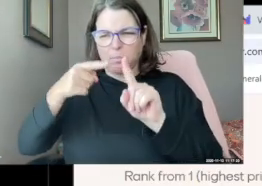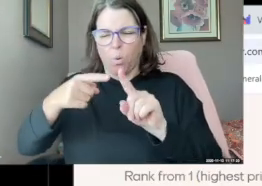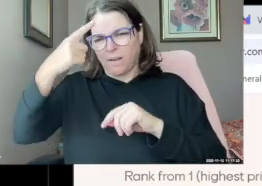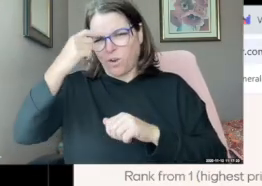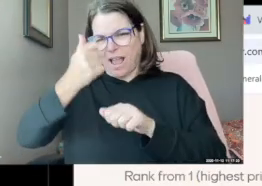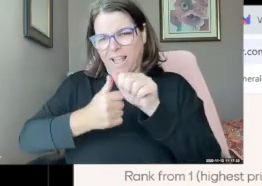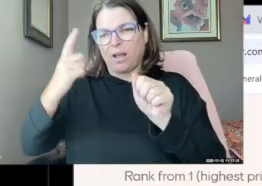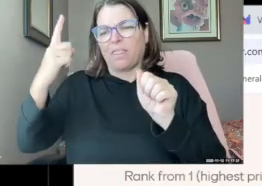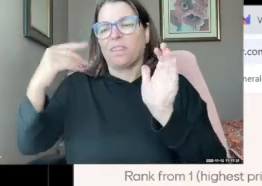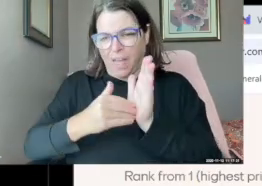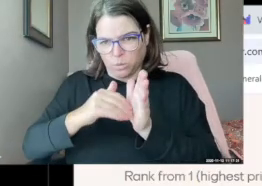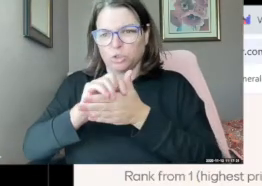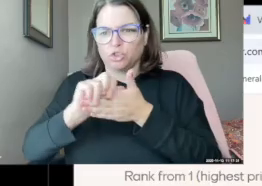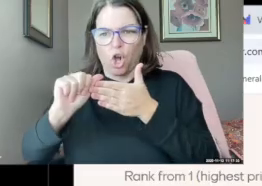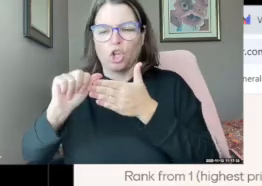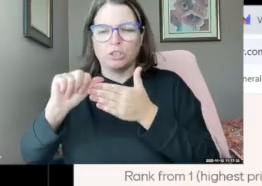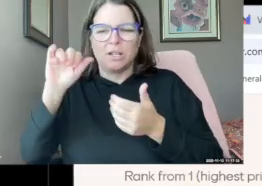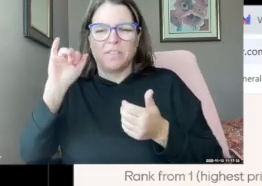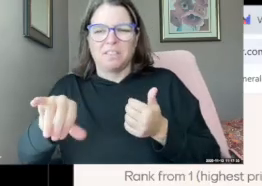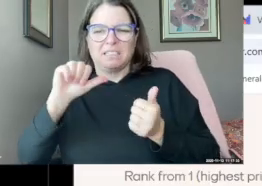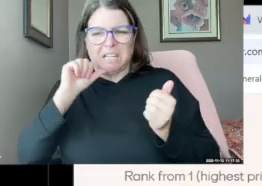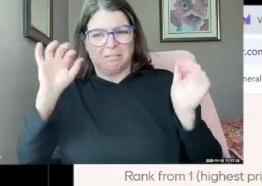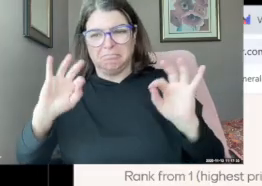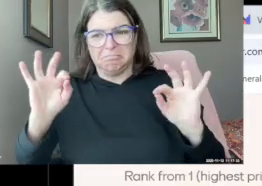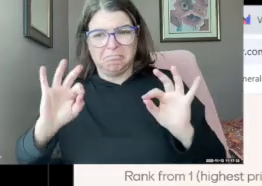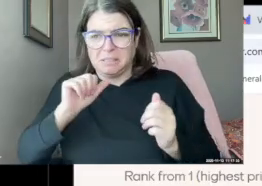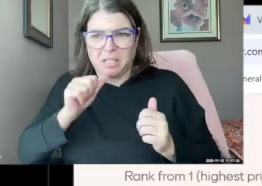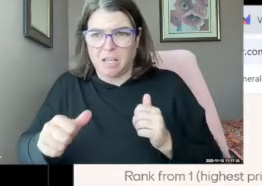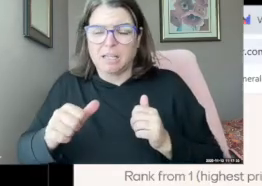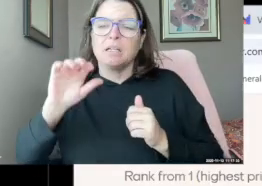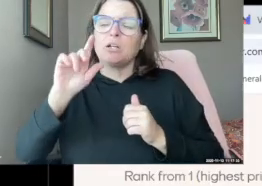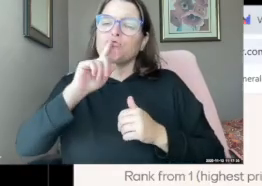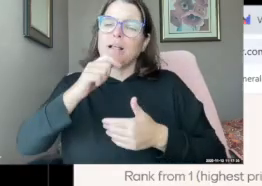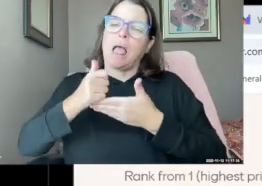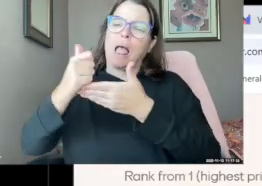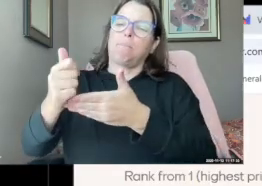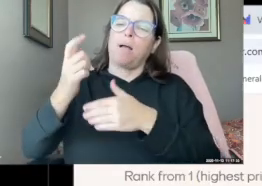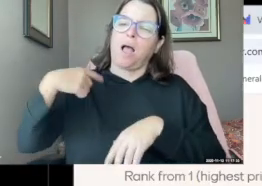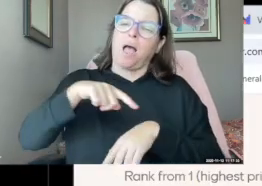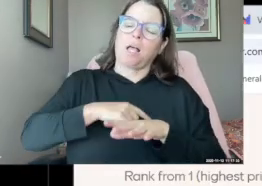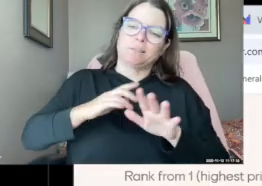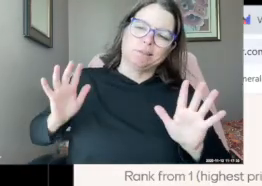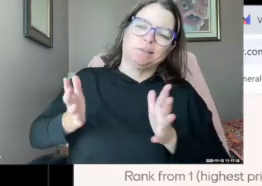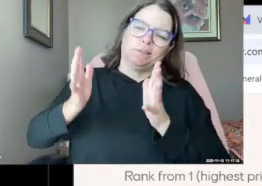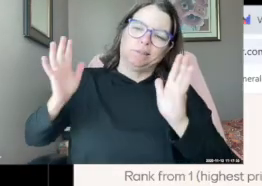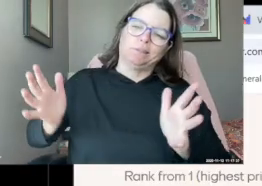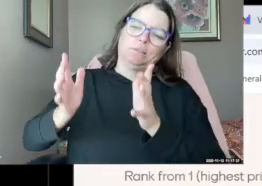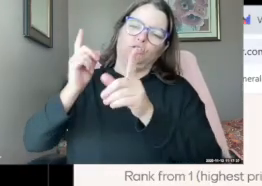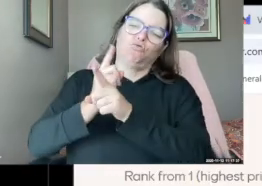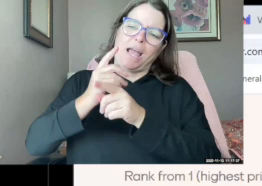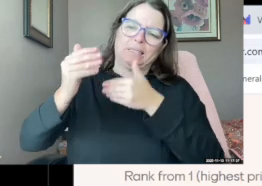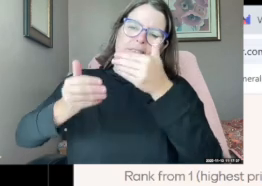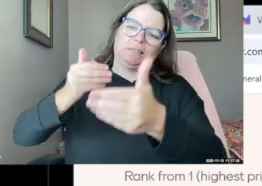ago that quantified this figure, and I want to say it was 8 percentage points for every $1,000. And so that's not